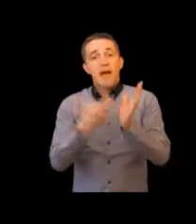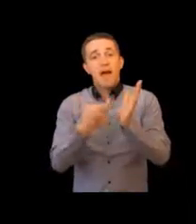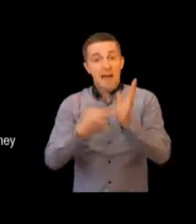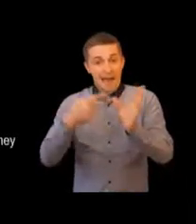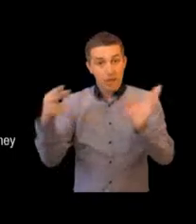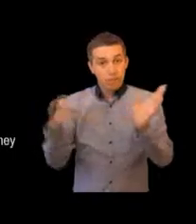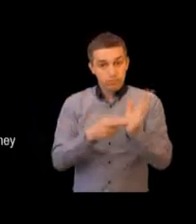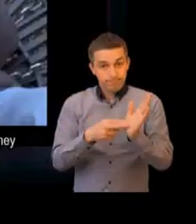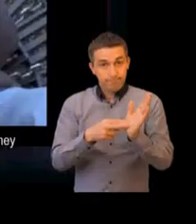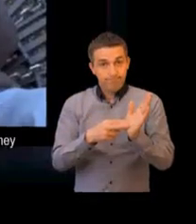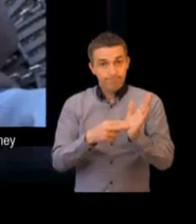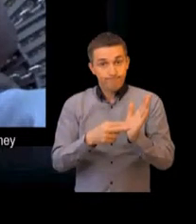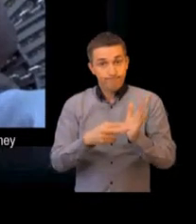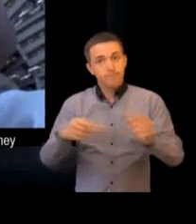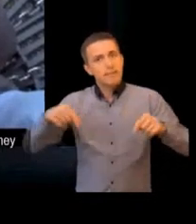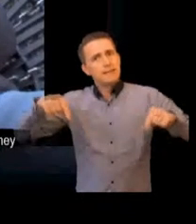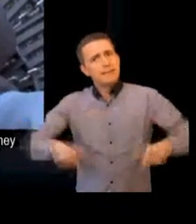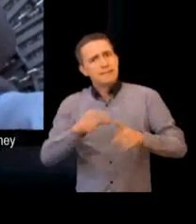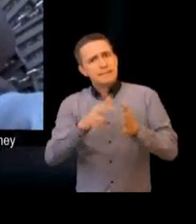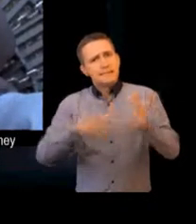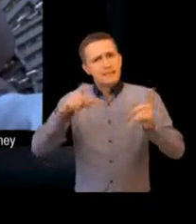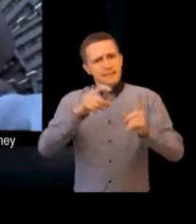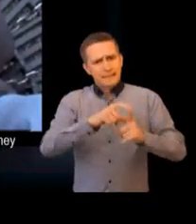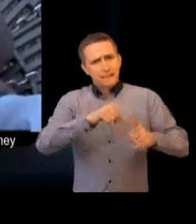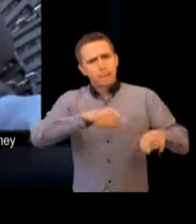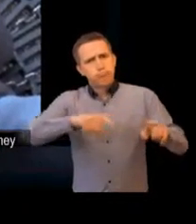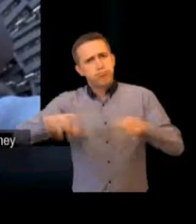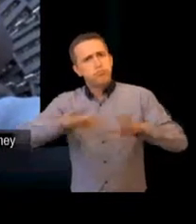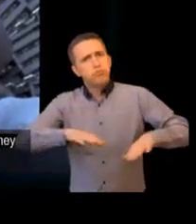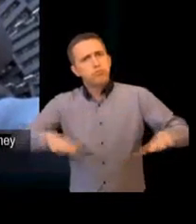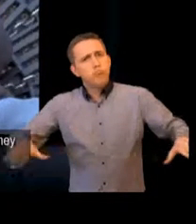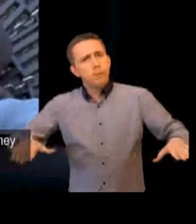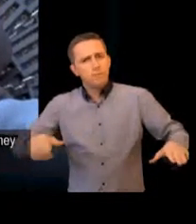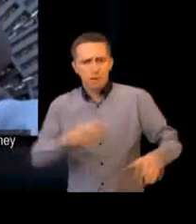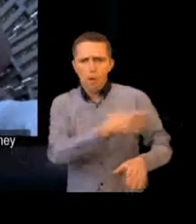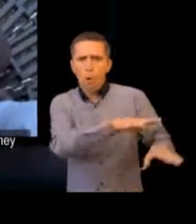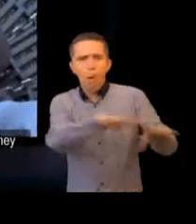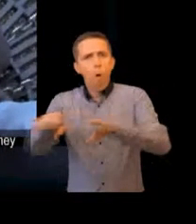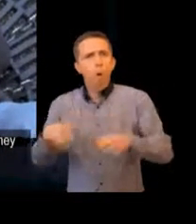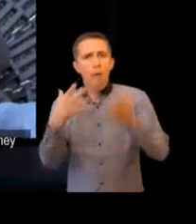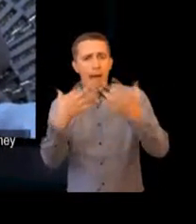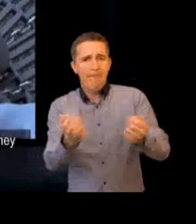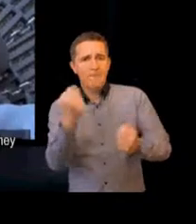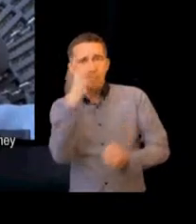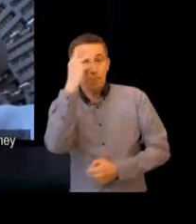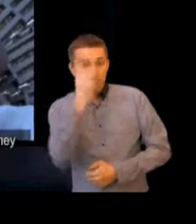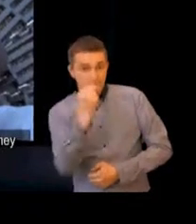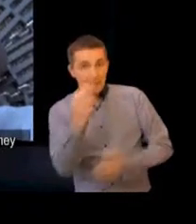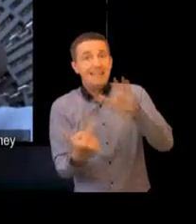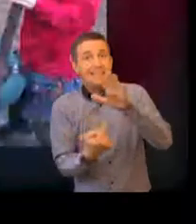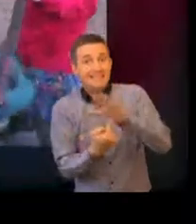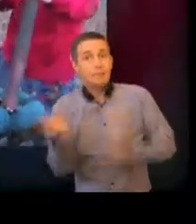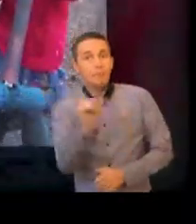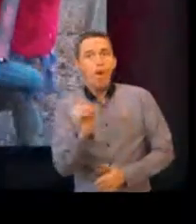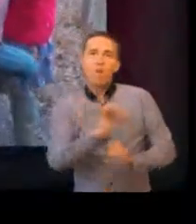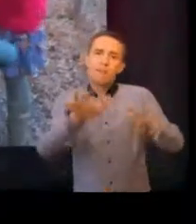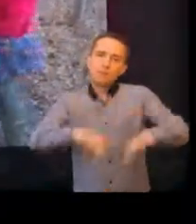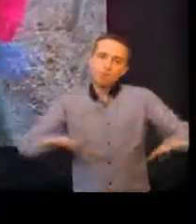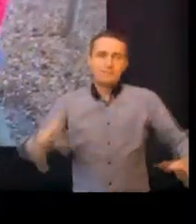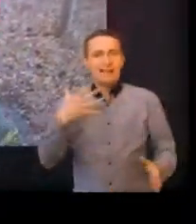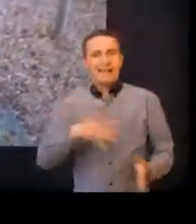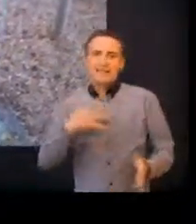is, but you can spell words and it asks you then to find the letters on the fridge to spell like cat or dog. So again, it's like, you know, it's